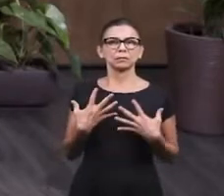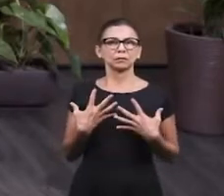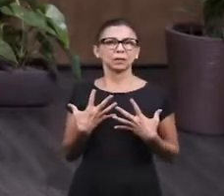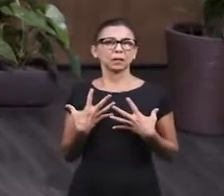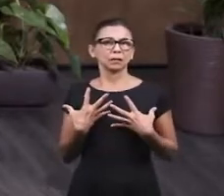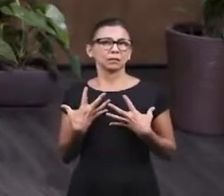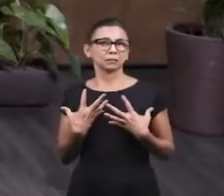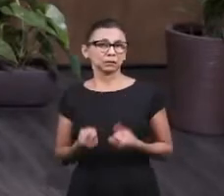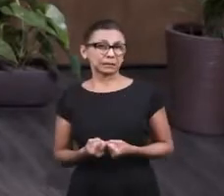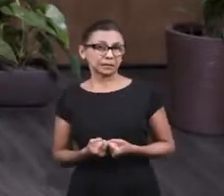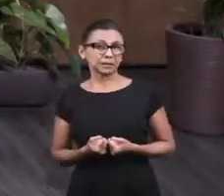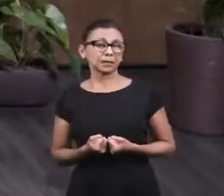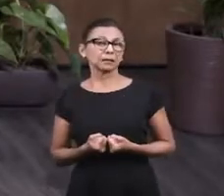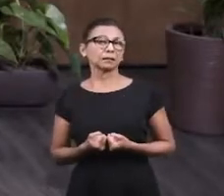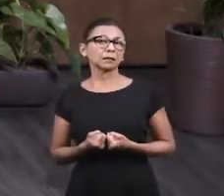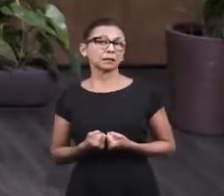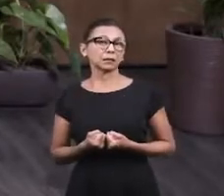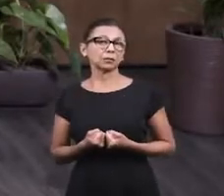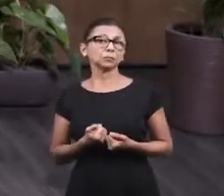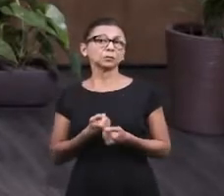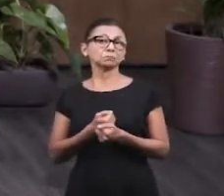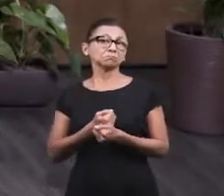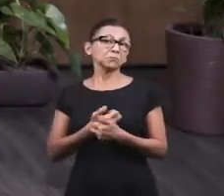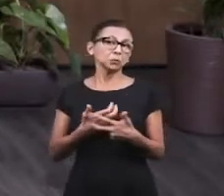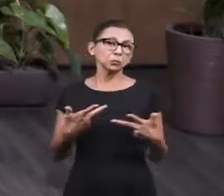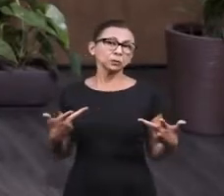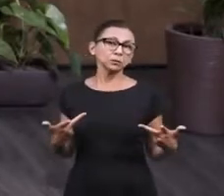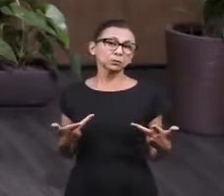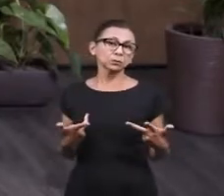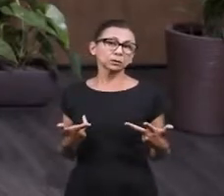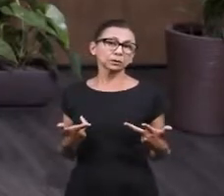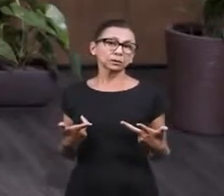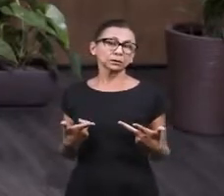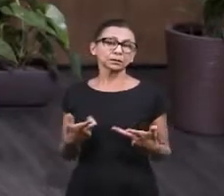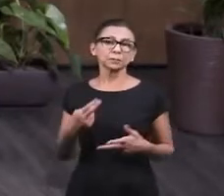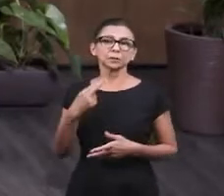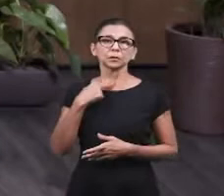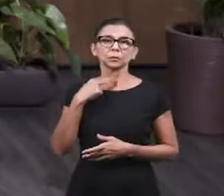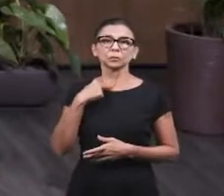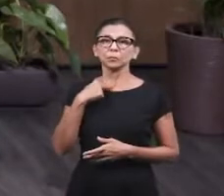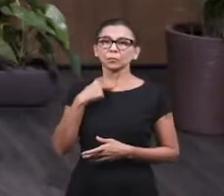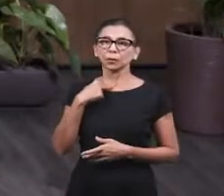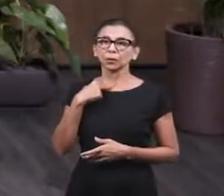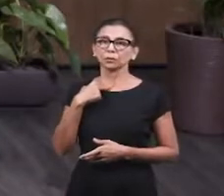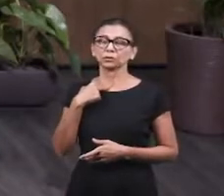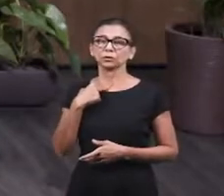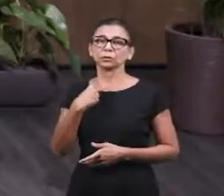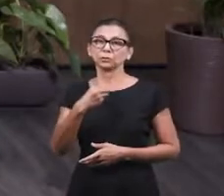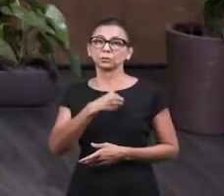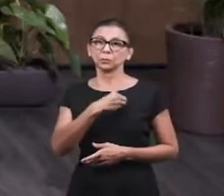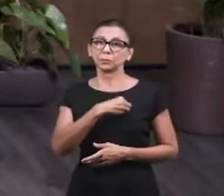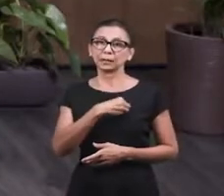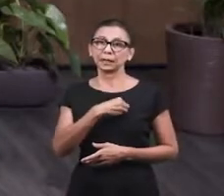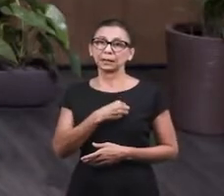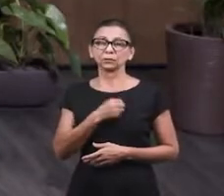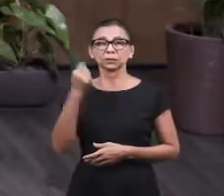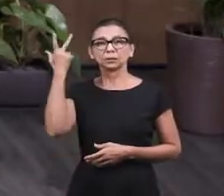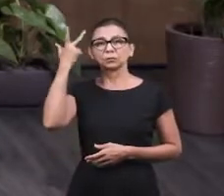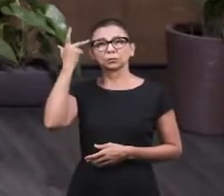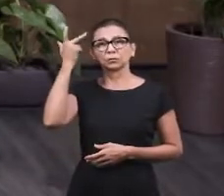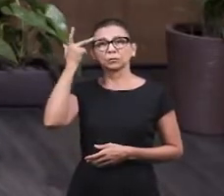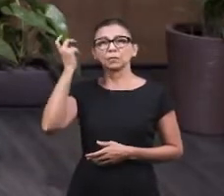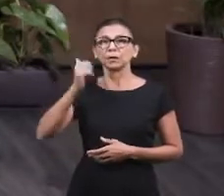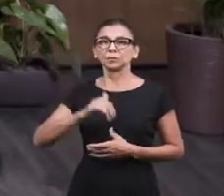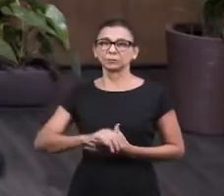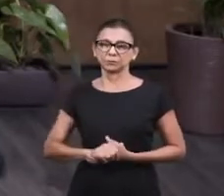sin. Do not let the sun go down on your wrath. That is essentially saying that up until